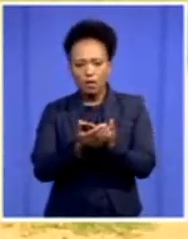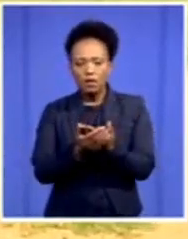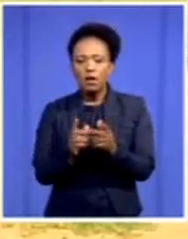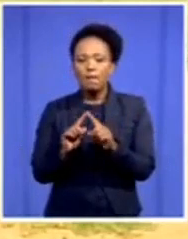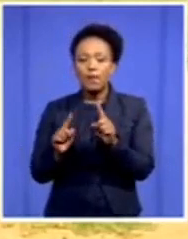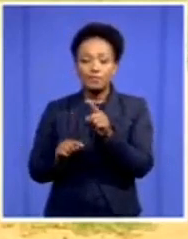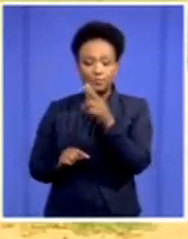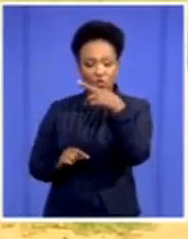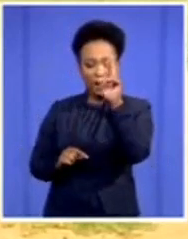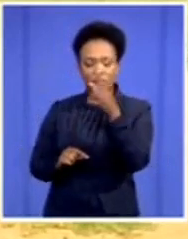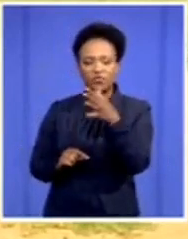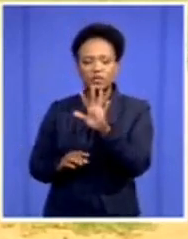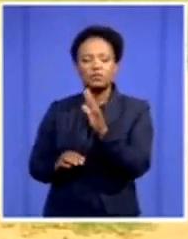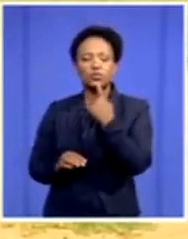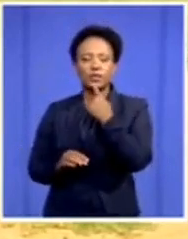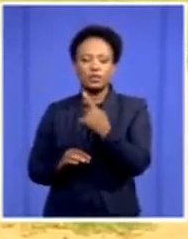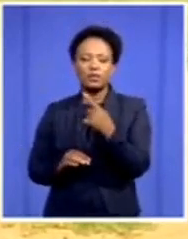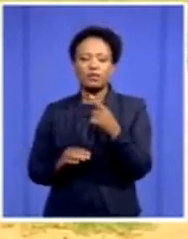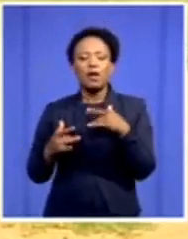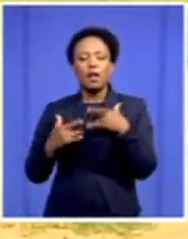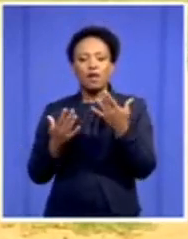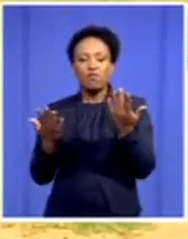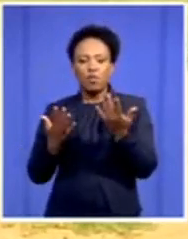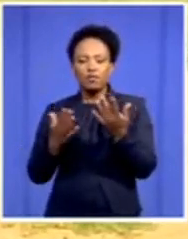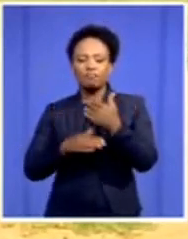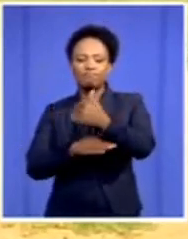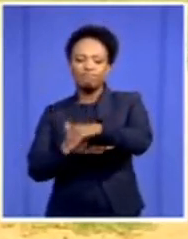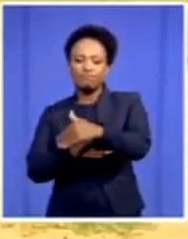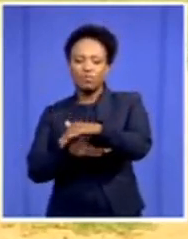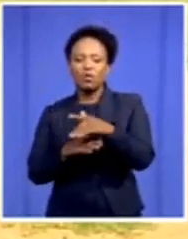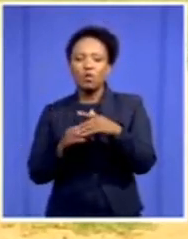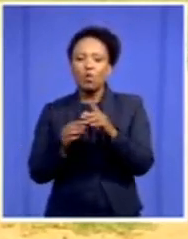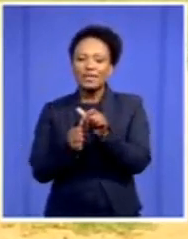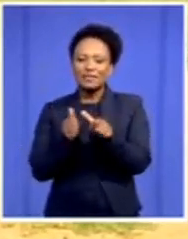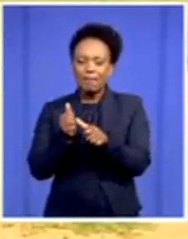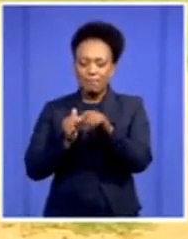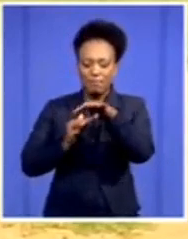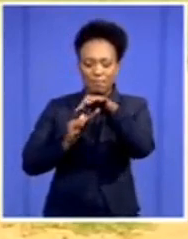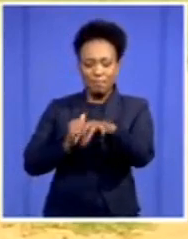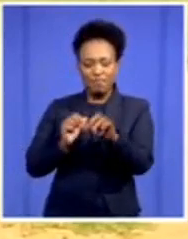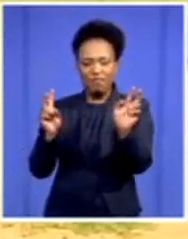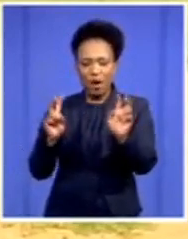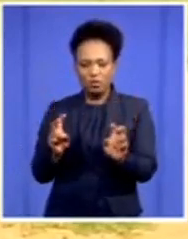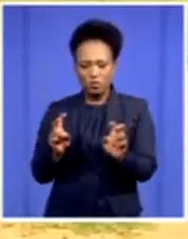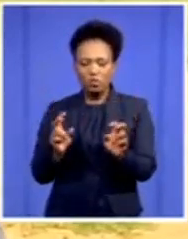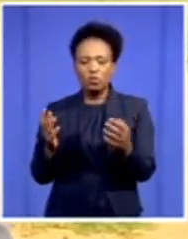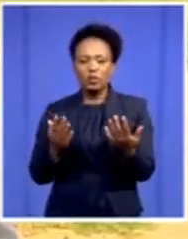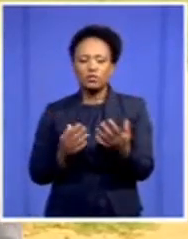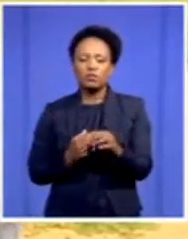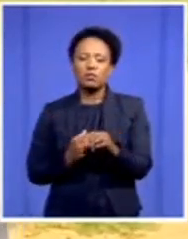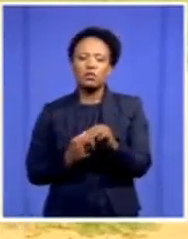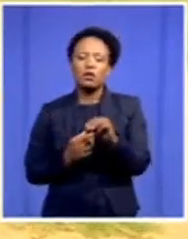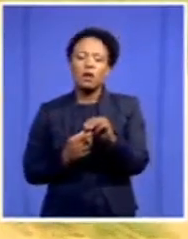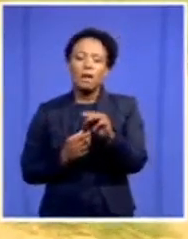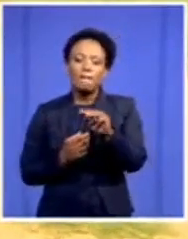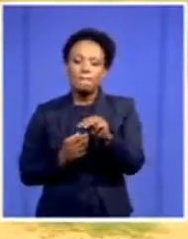coming to you live from outside a substation, an Eskom substation in Malamulele town, where we are joined